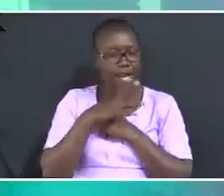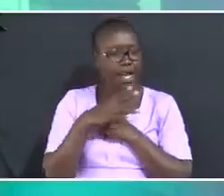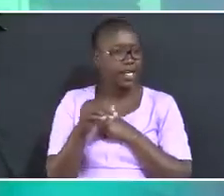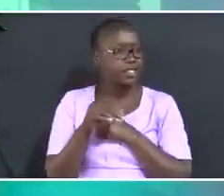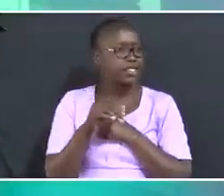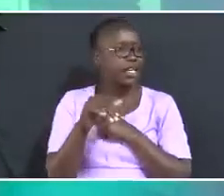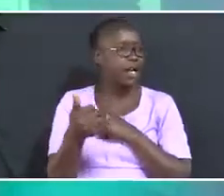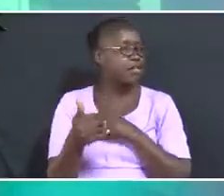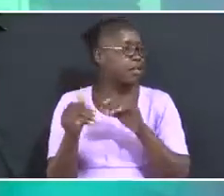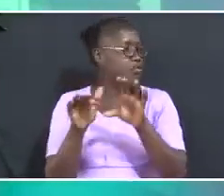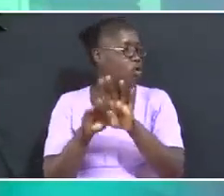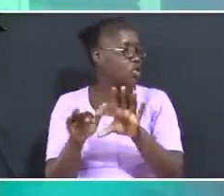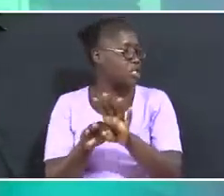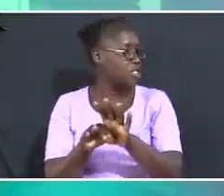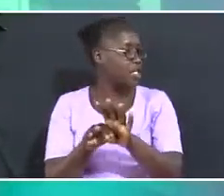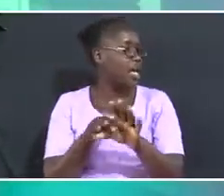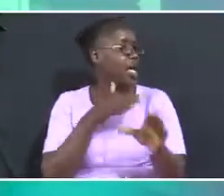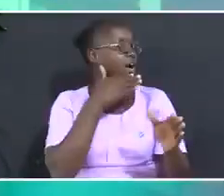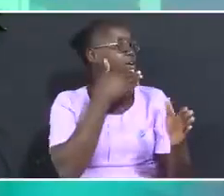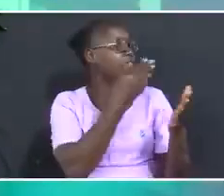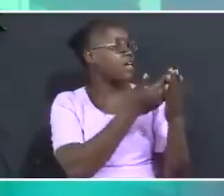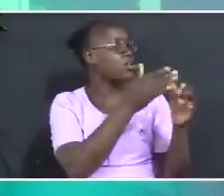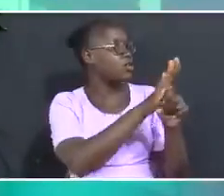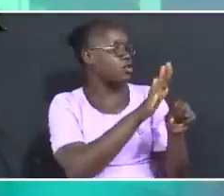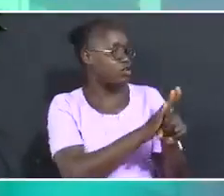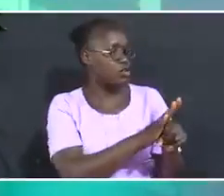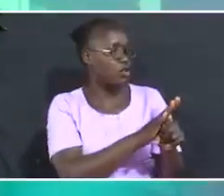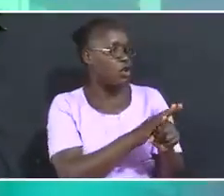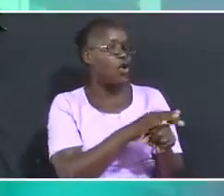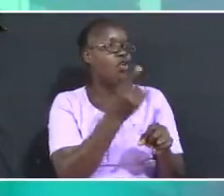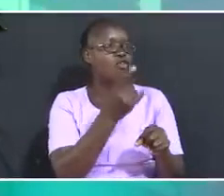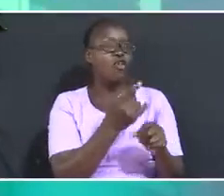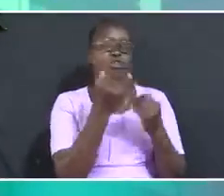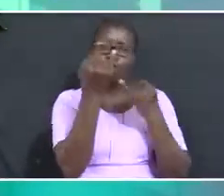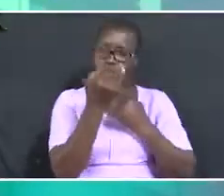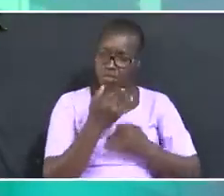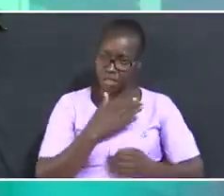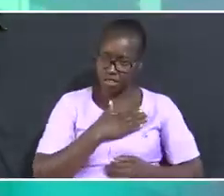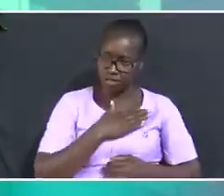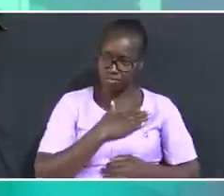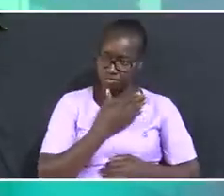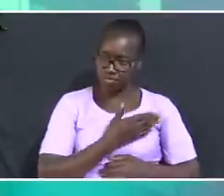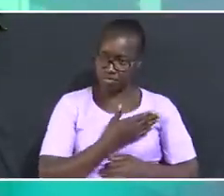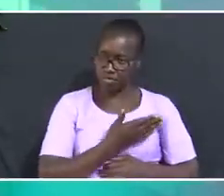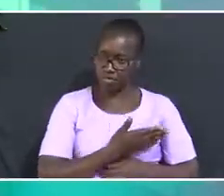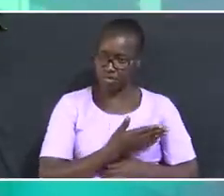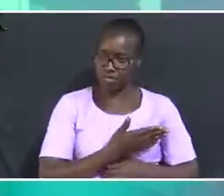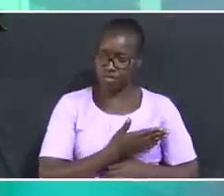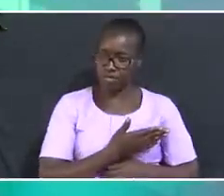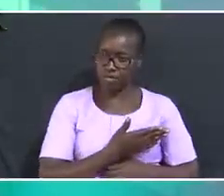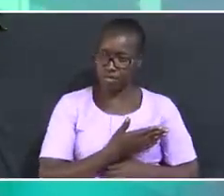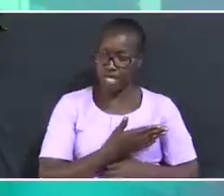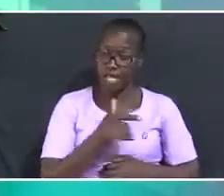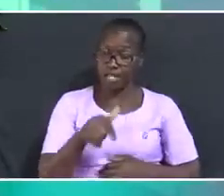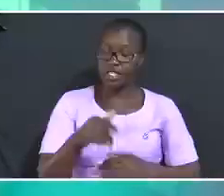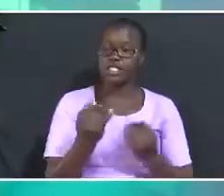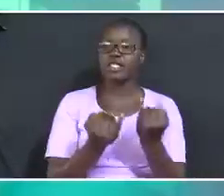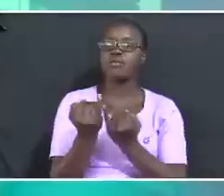other colleagues, I want to thank you very much for inviting me this